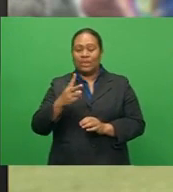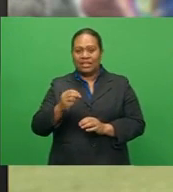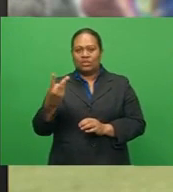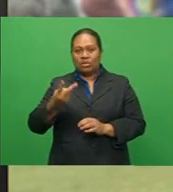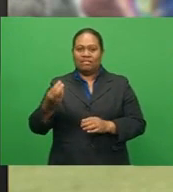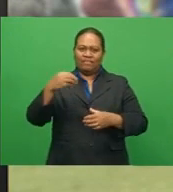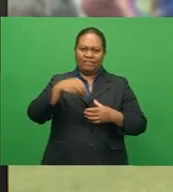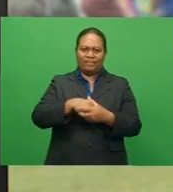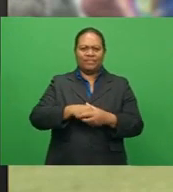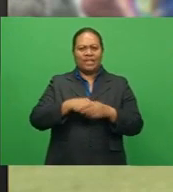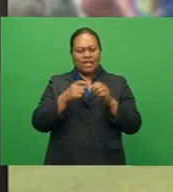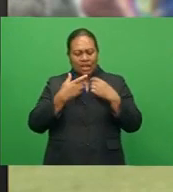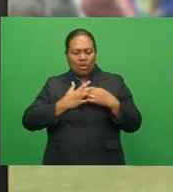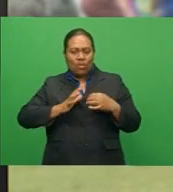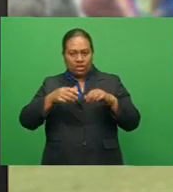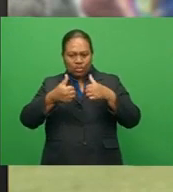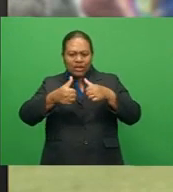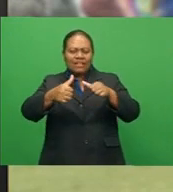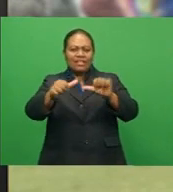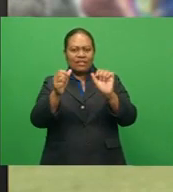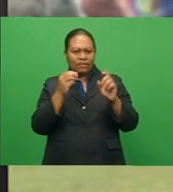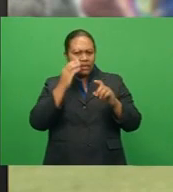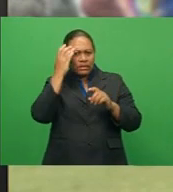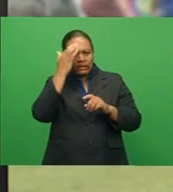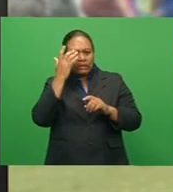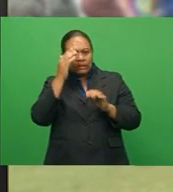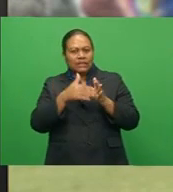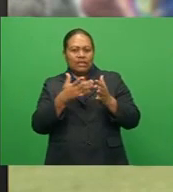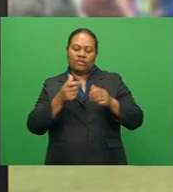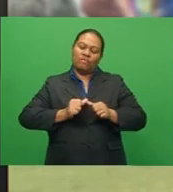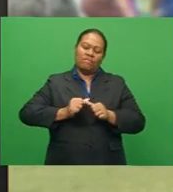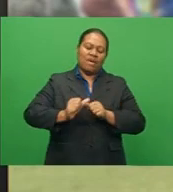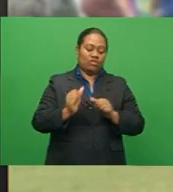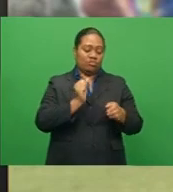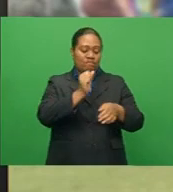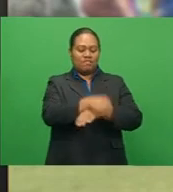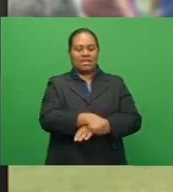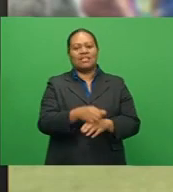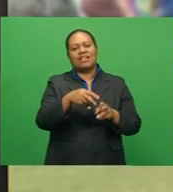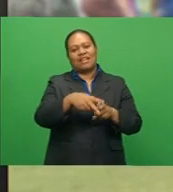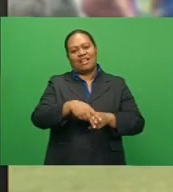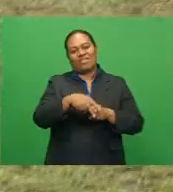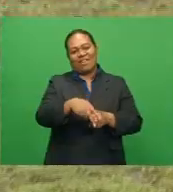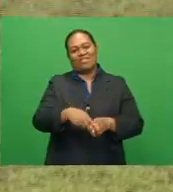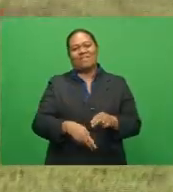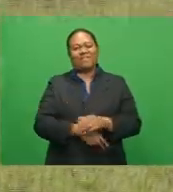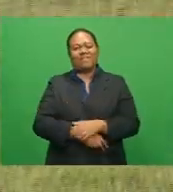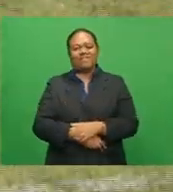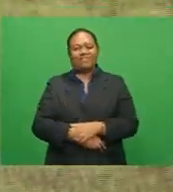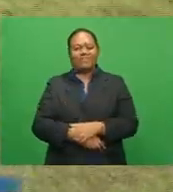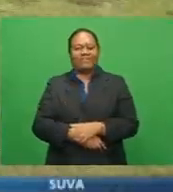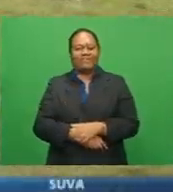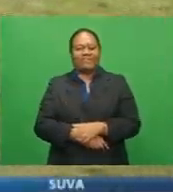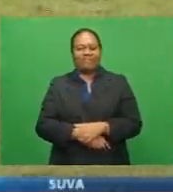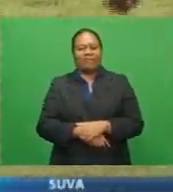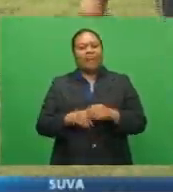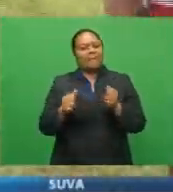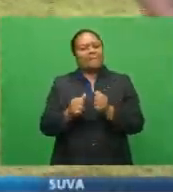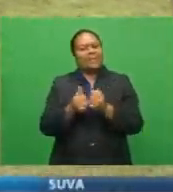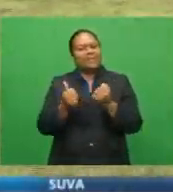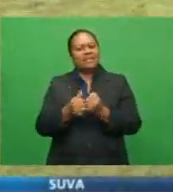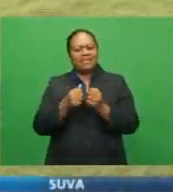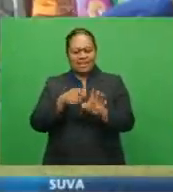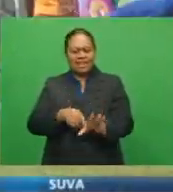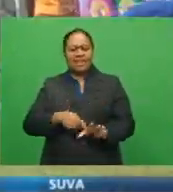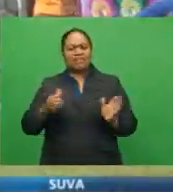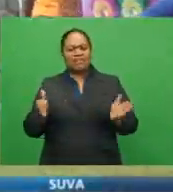closer to achieving that dream, they'll need to be at their best against Nandronga. Aquila Dama has more. There's a lot of young players in the Naita